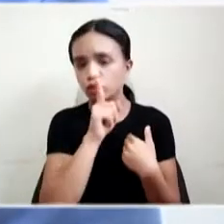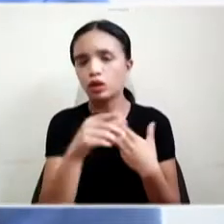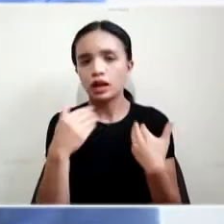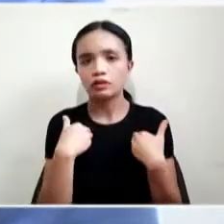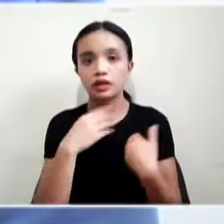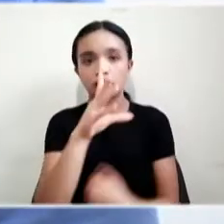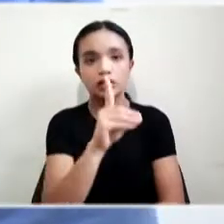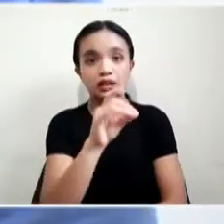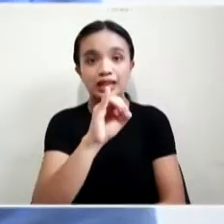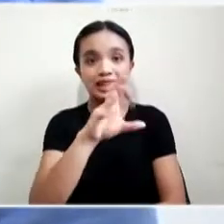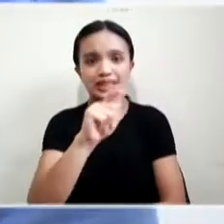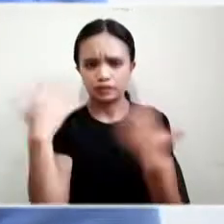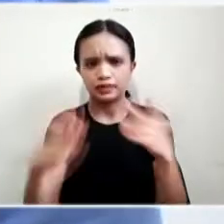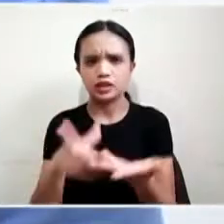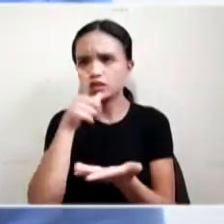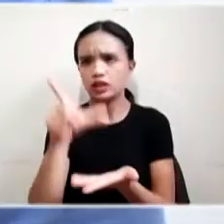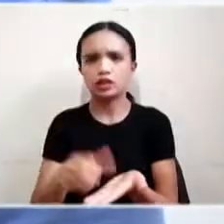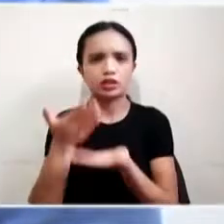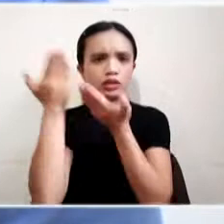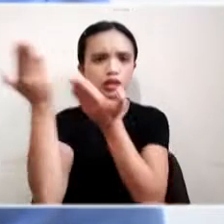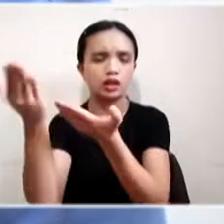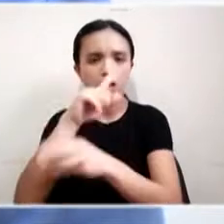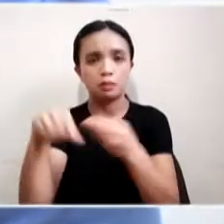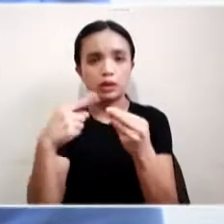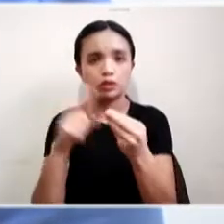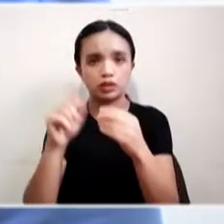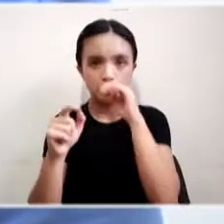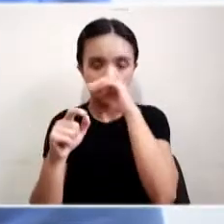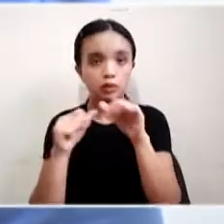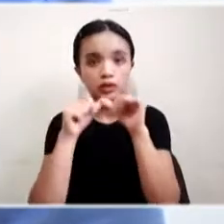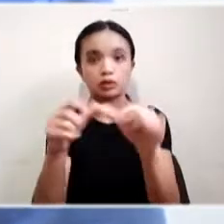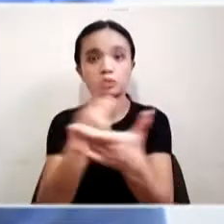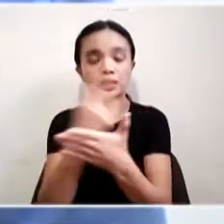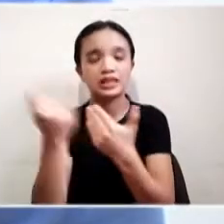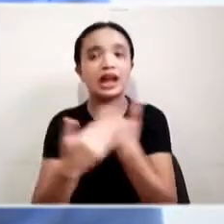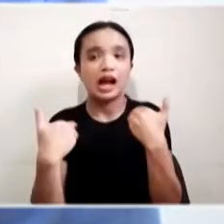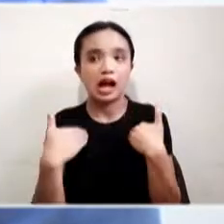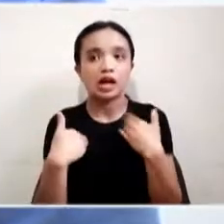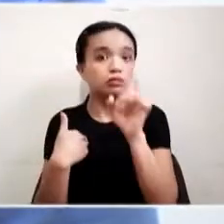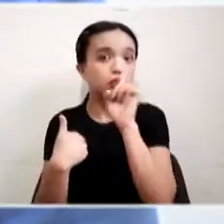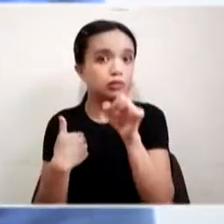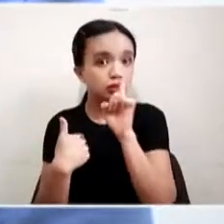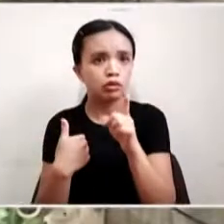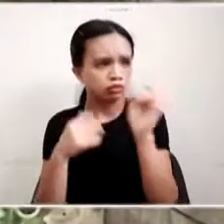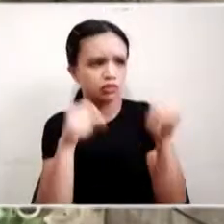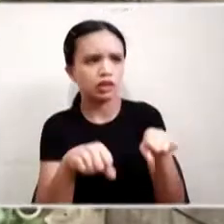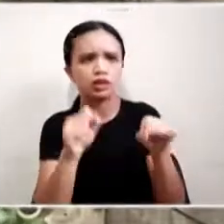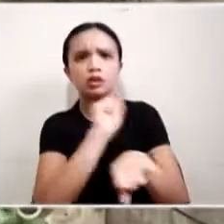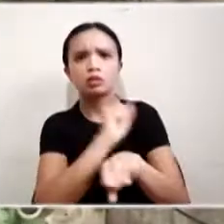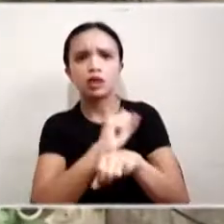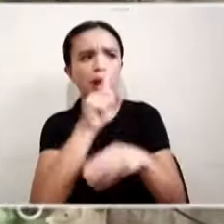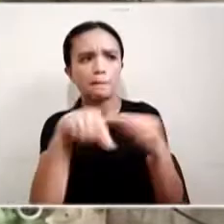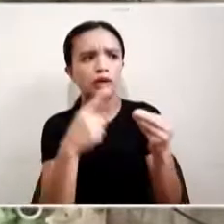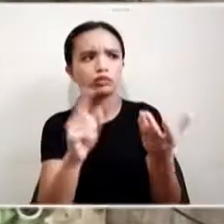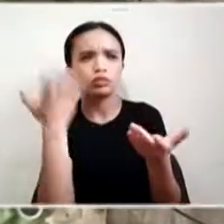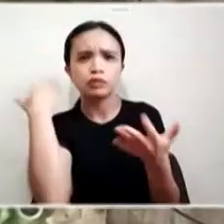the continuation of the project because we saw nga it's very effective naman for the pilot projects. Kalpasan